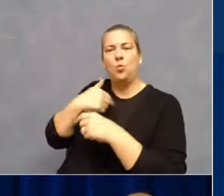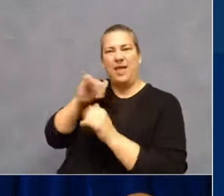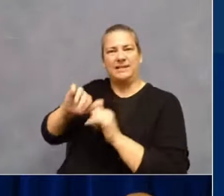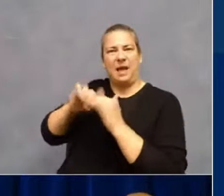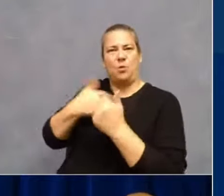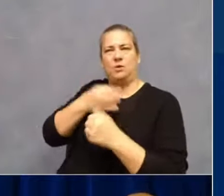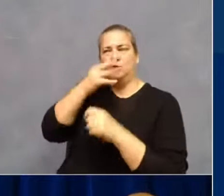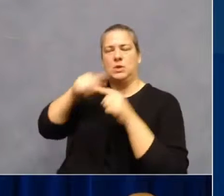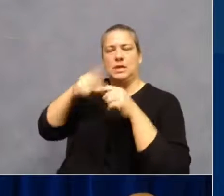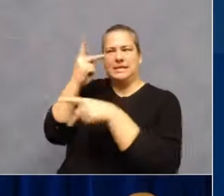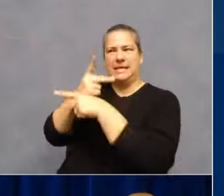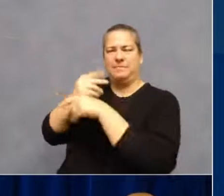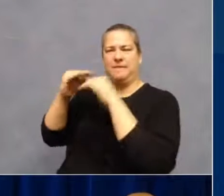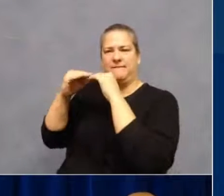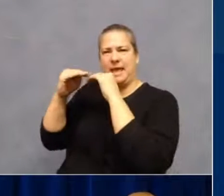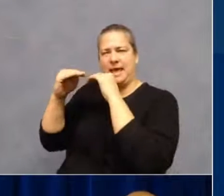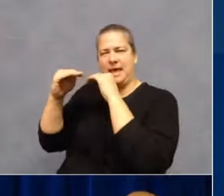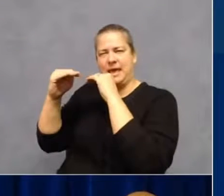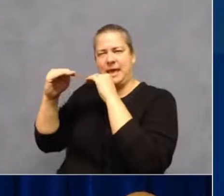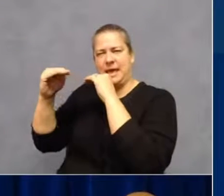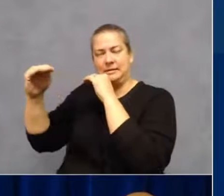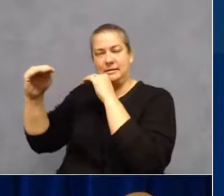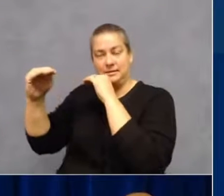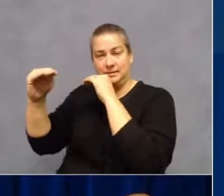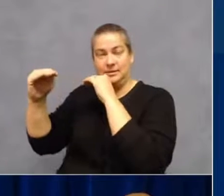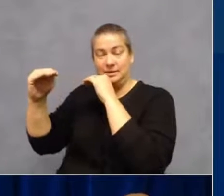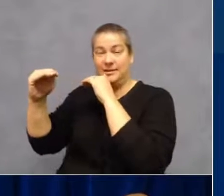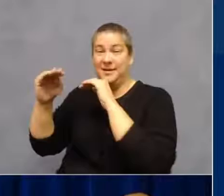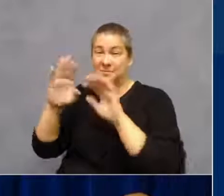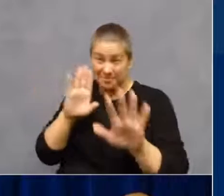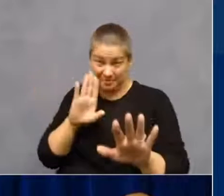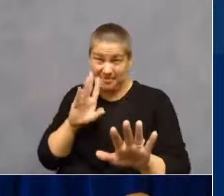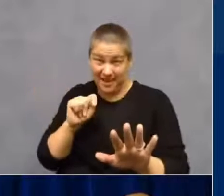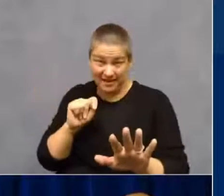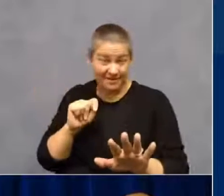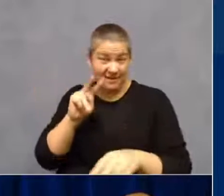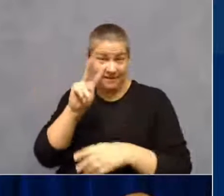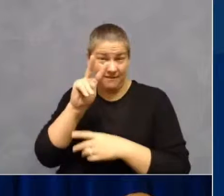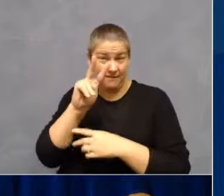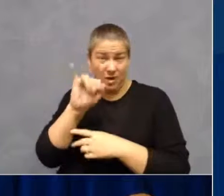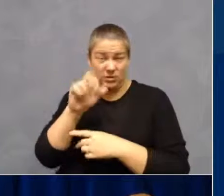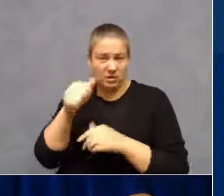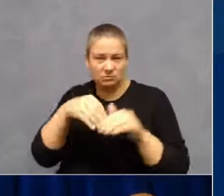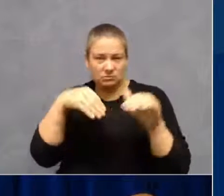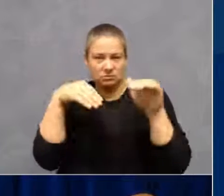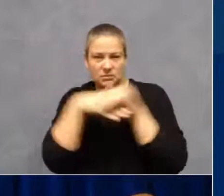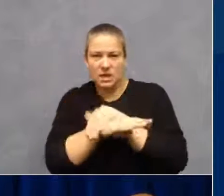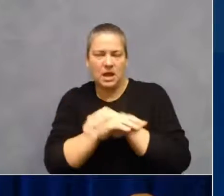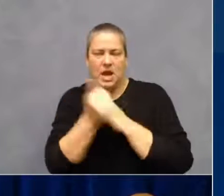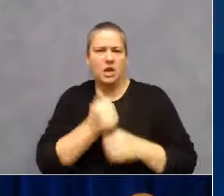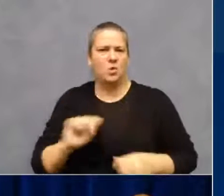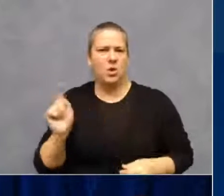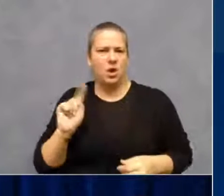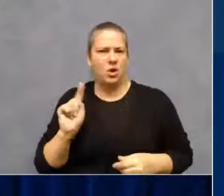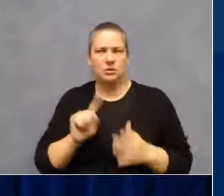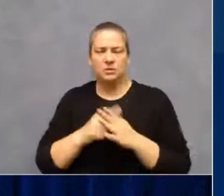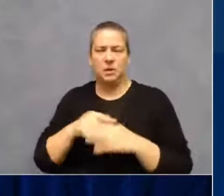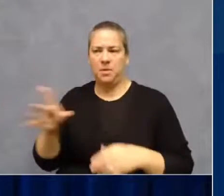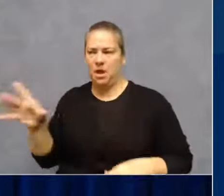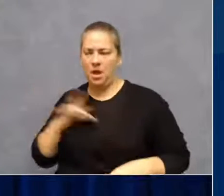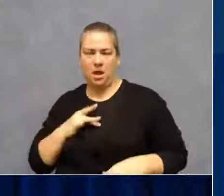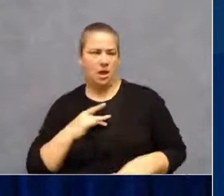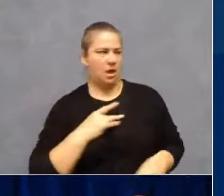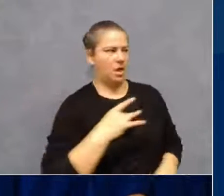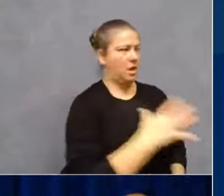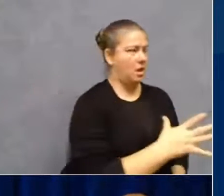But again, the virus can come in from any sources. Sometimes it's a transfer, sometimes it's the staff, sometimes we actually don't